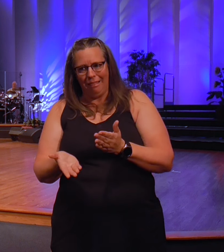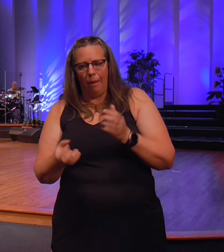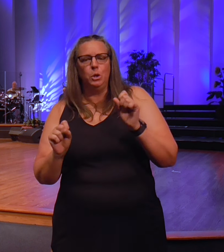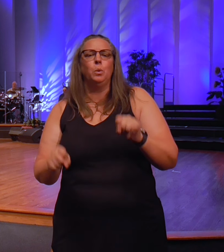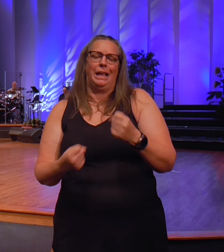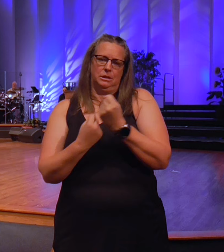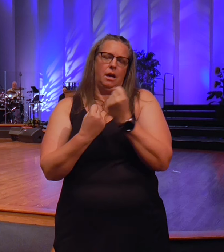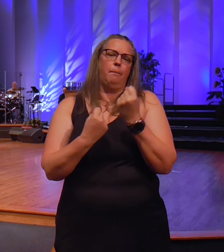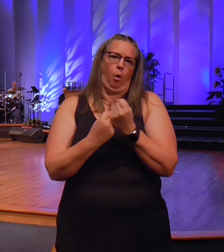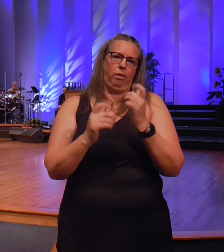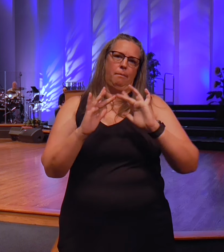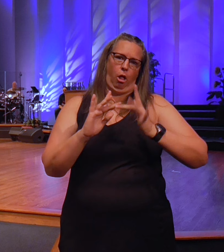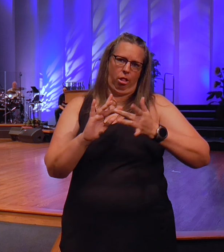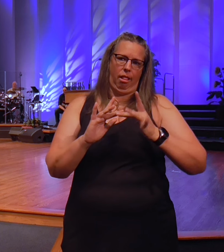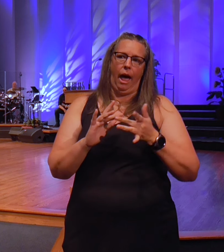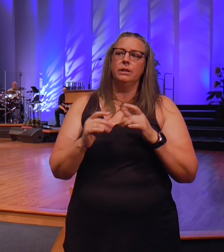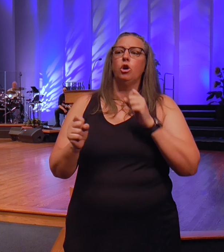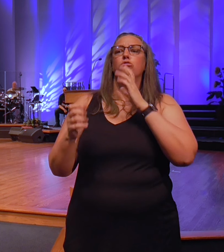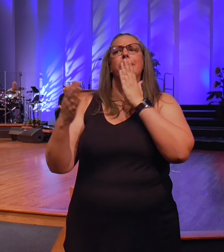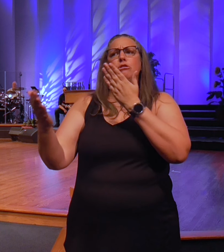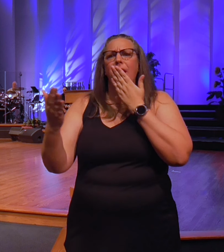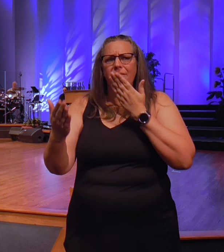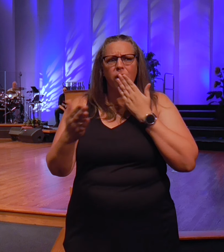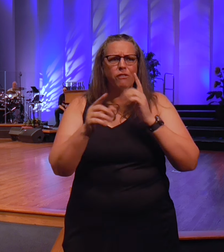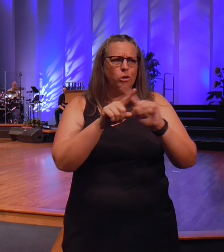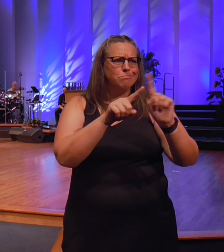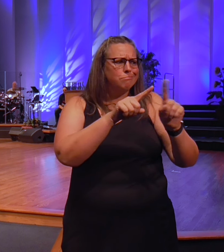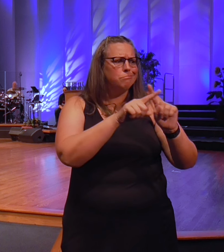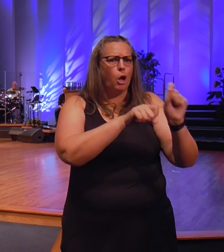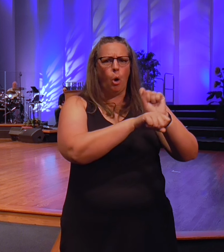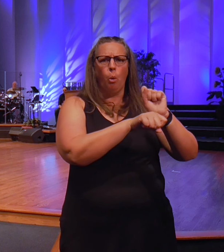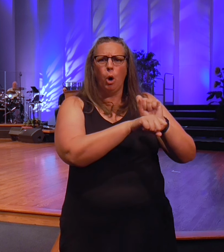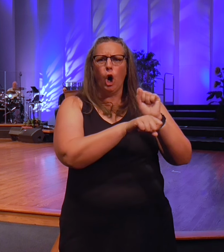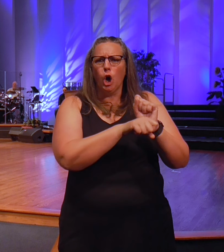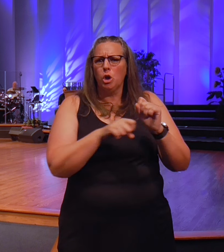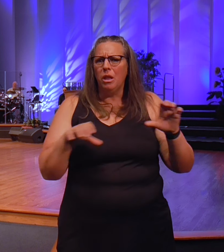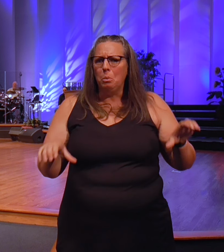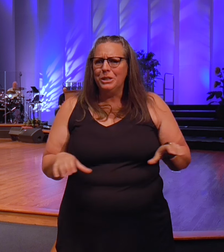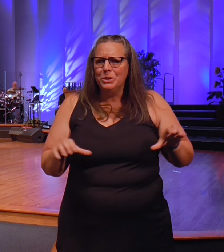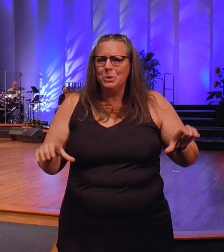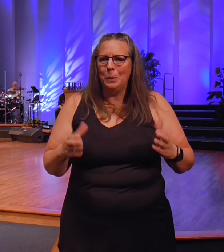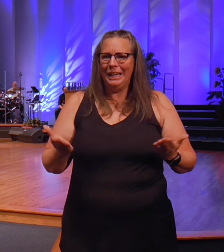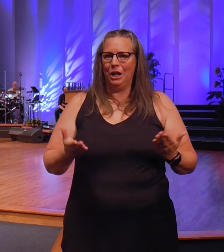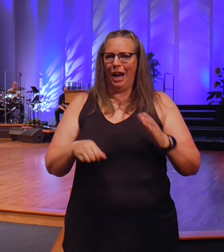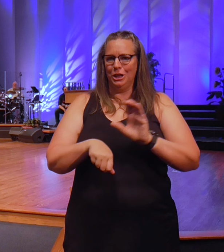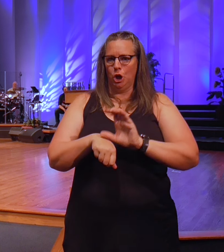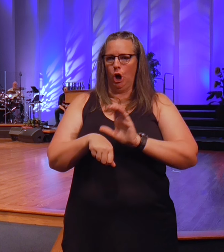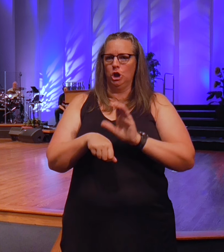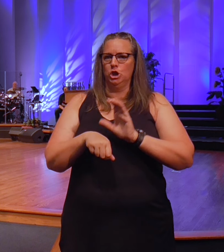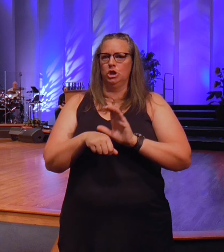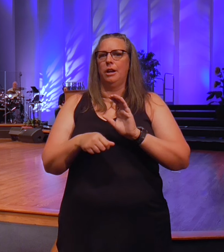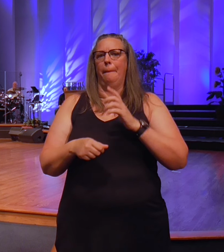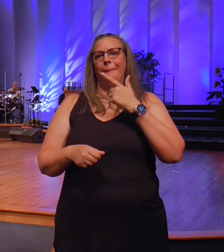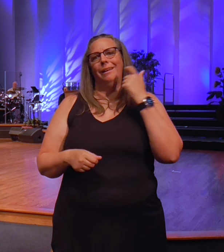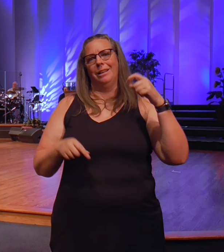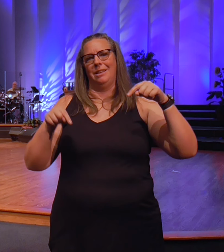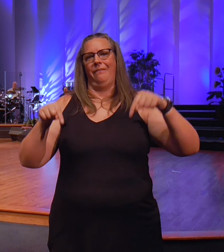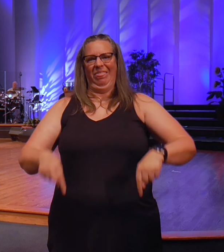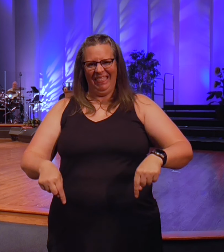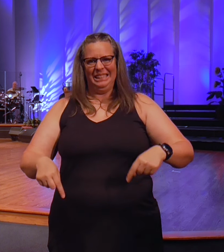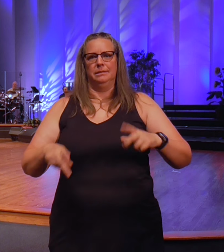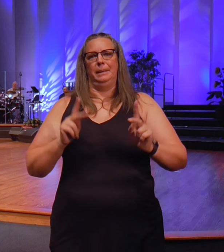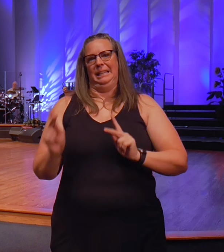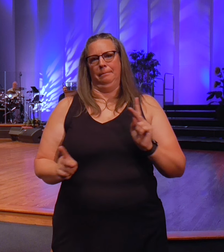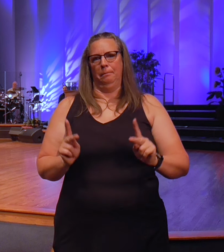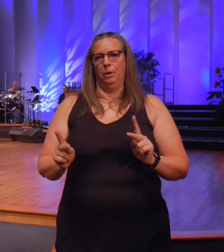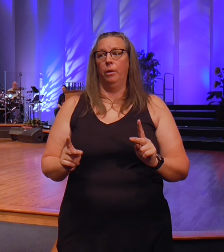support online. We're so grateful for all the great work we at Mile High Church are able to do in our community because of this incredible ministry. With